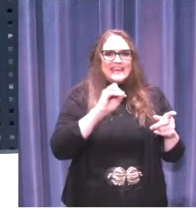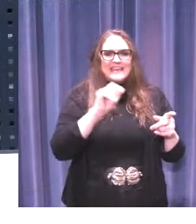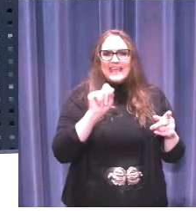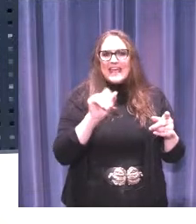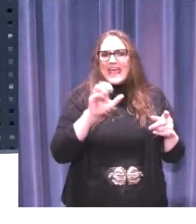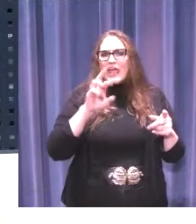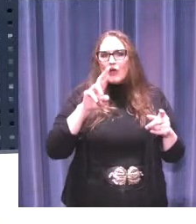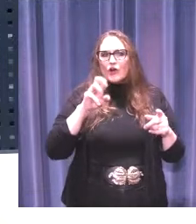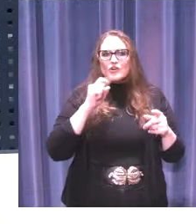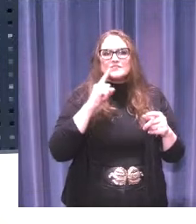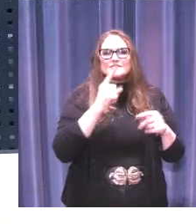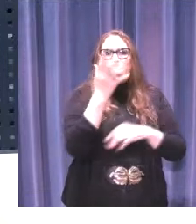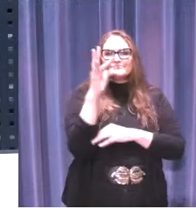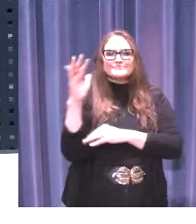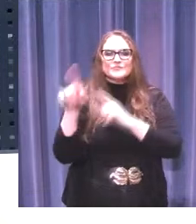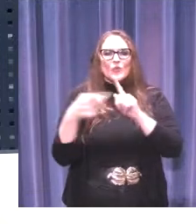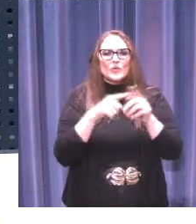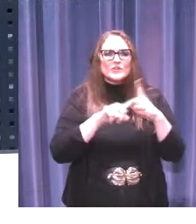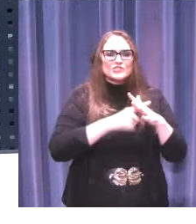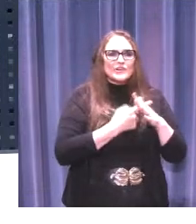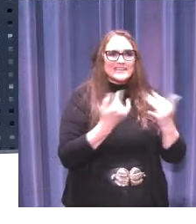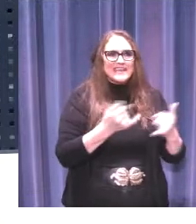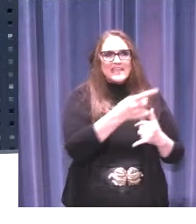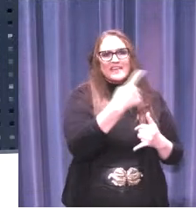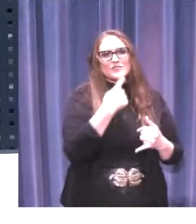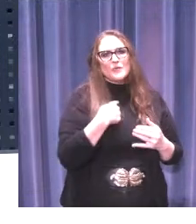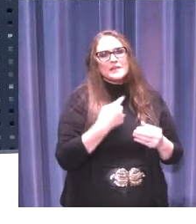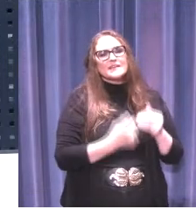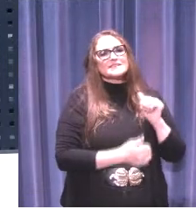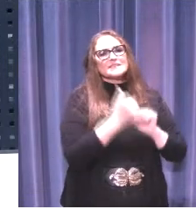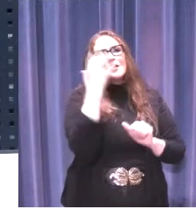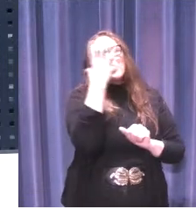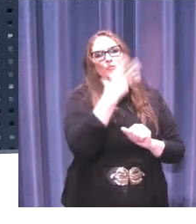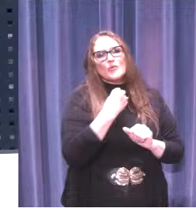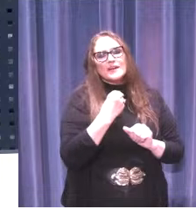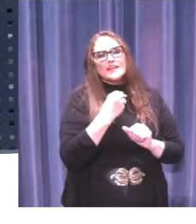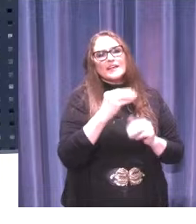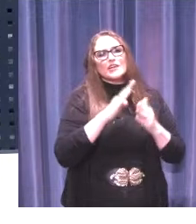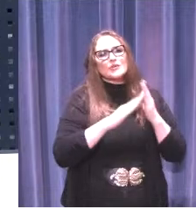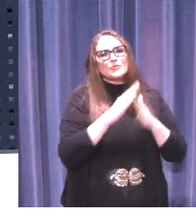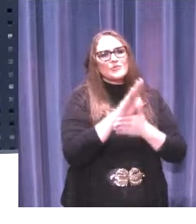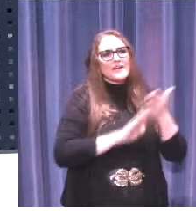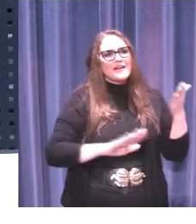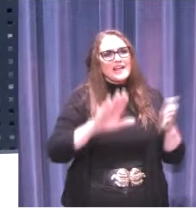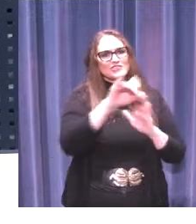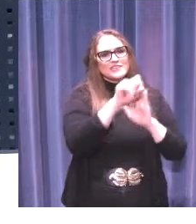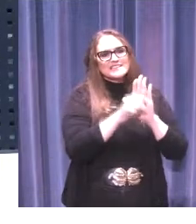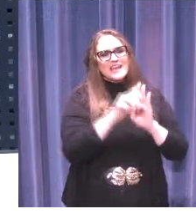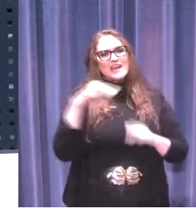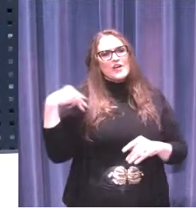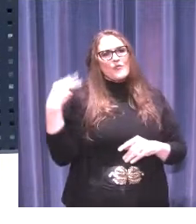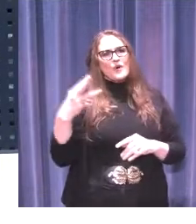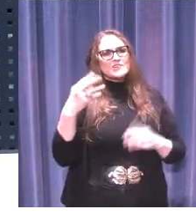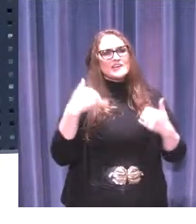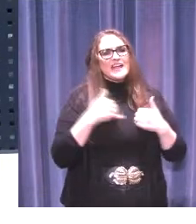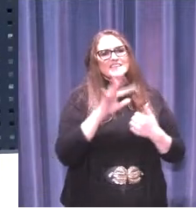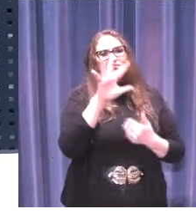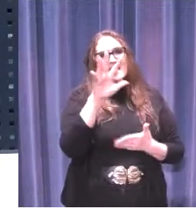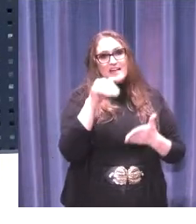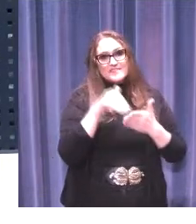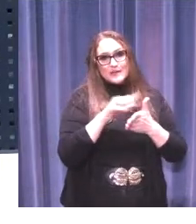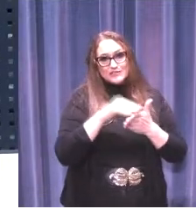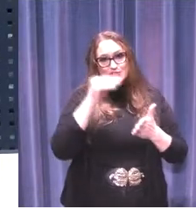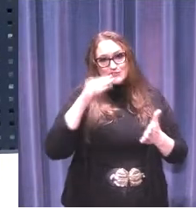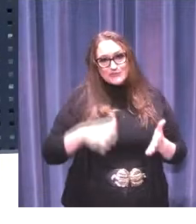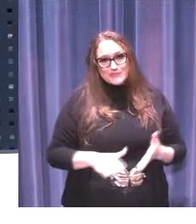started. Today, they tell me it's the prettiest community college in the state of Washington, and it has 5,000